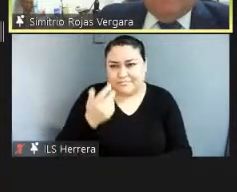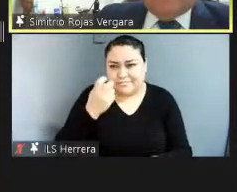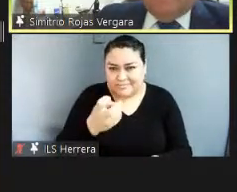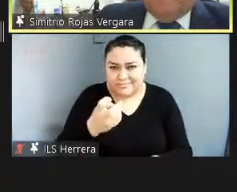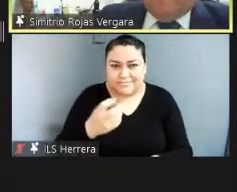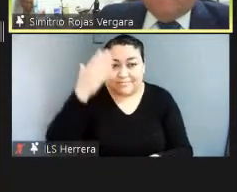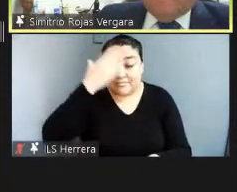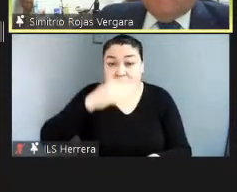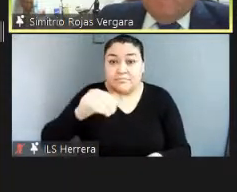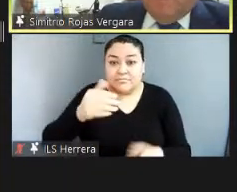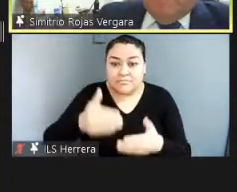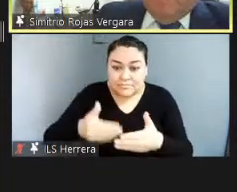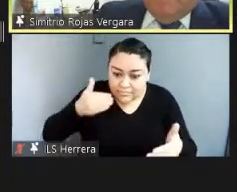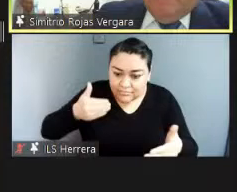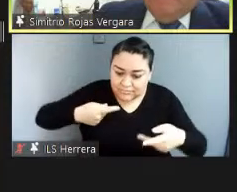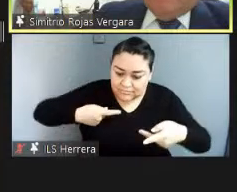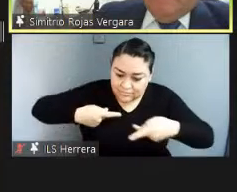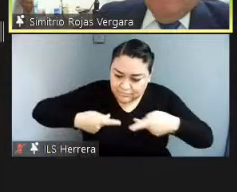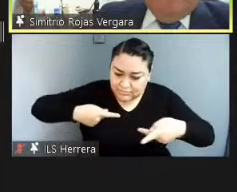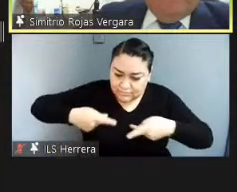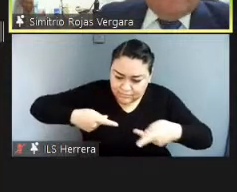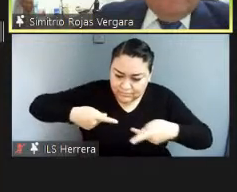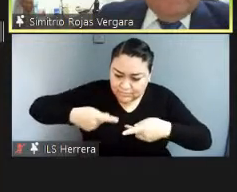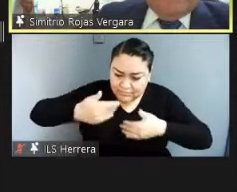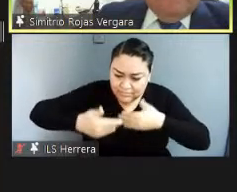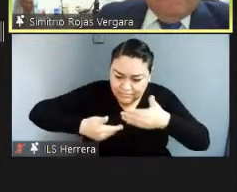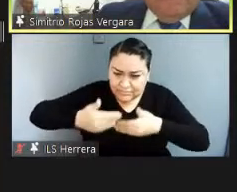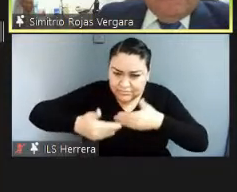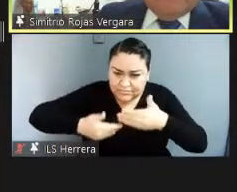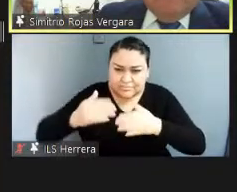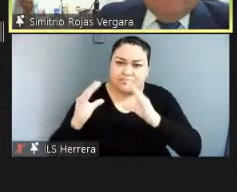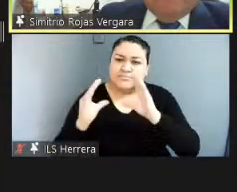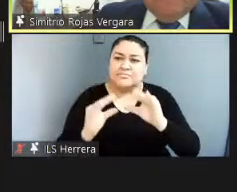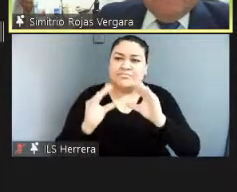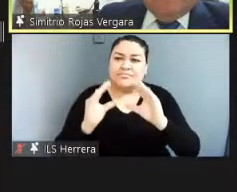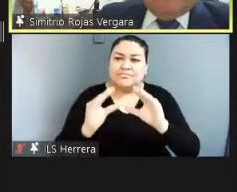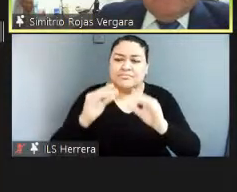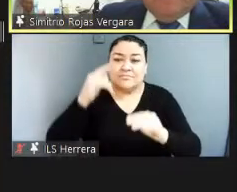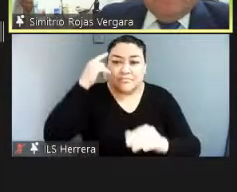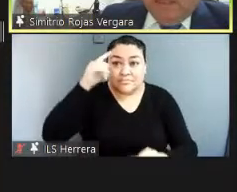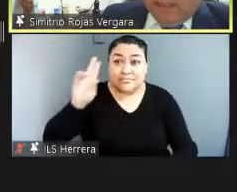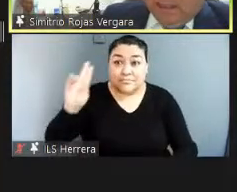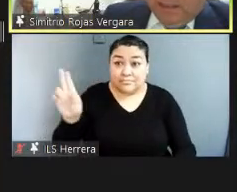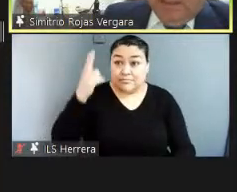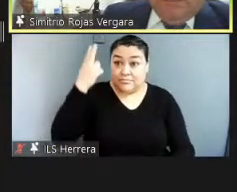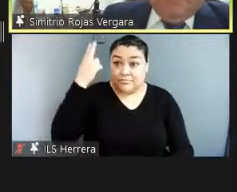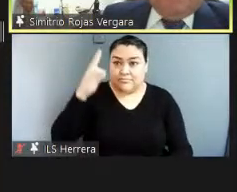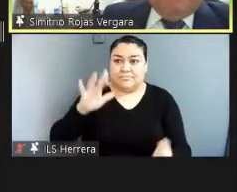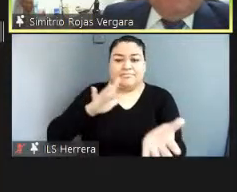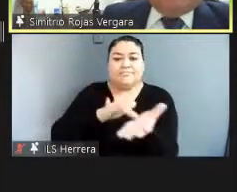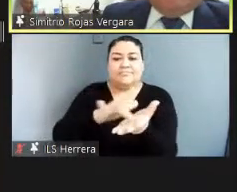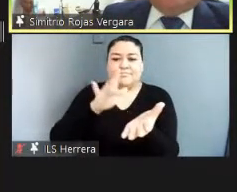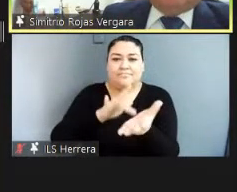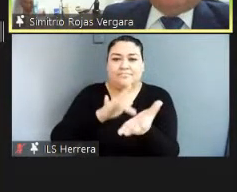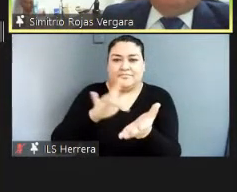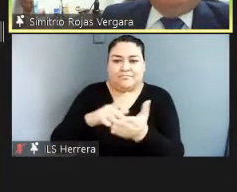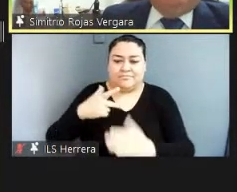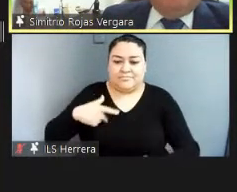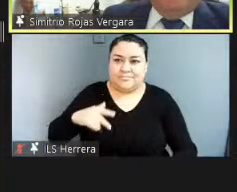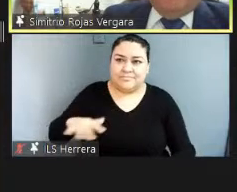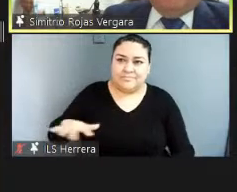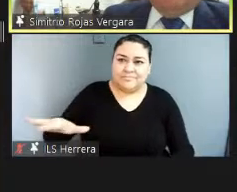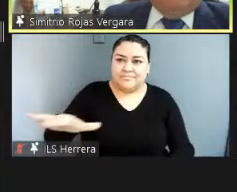decide when we should be doing this. This should be the result of a training process, and this is the contribution of the university to